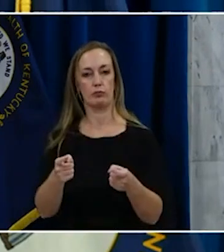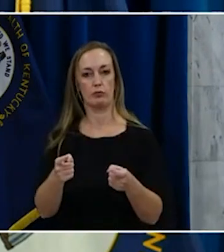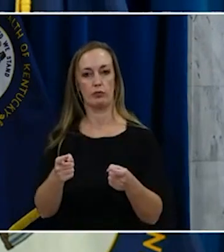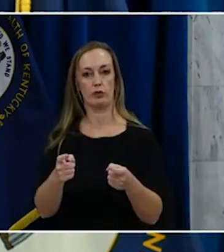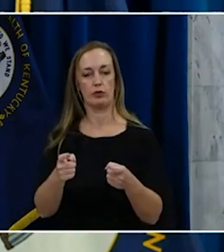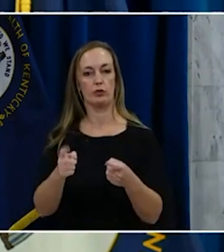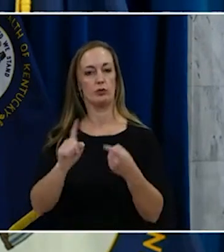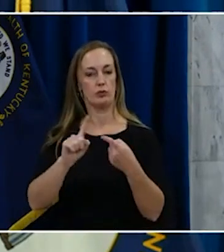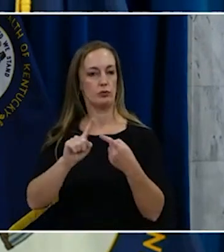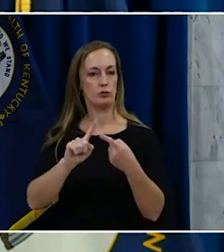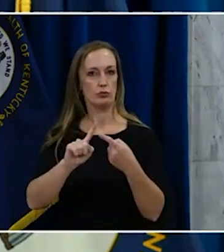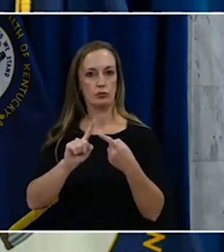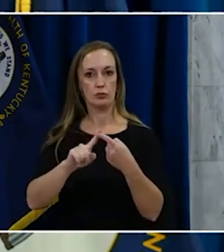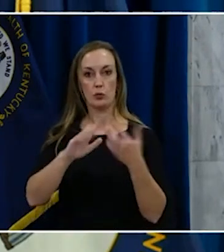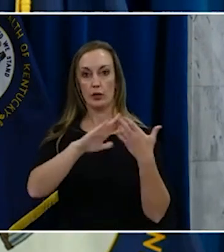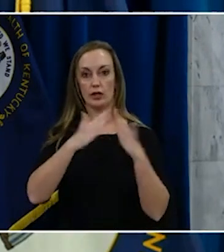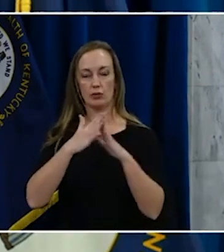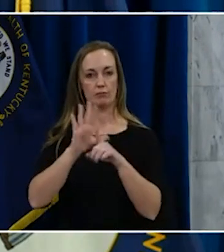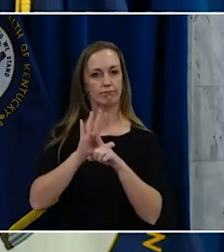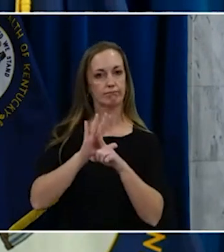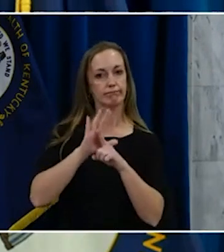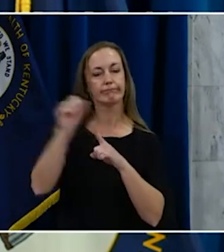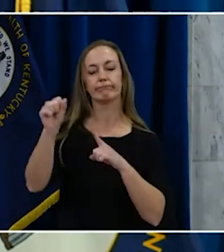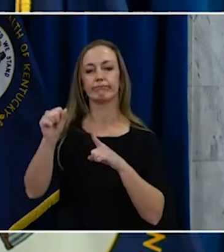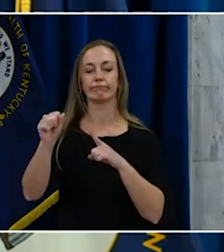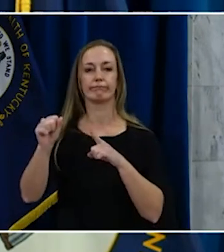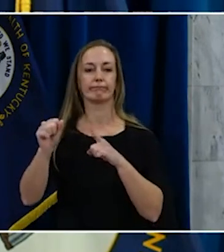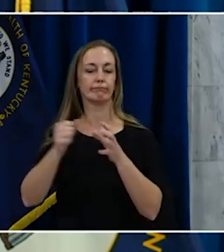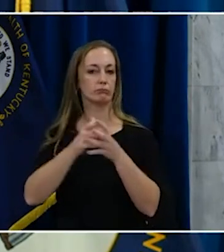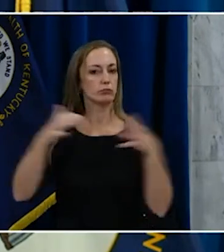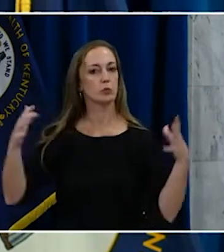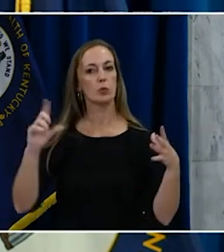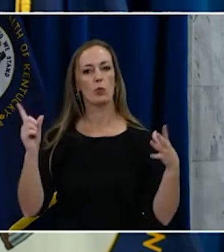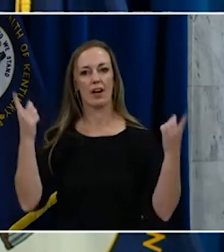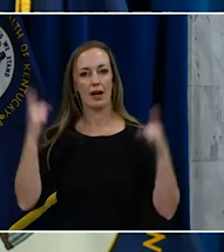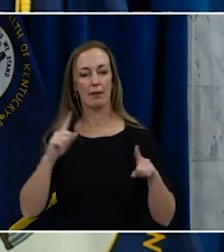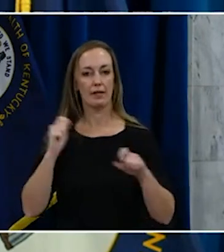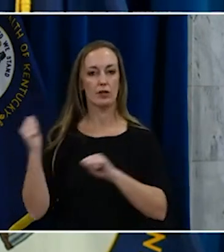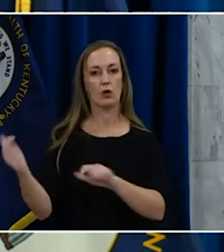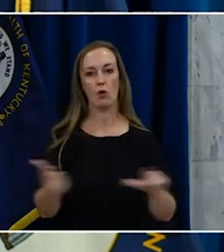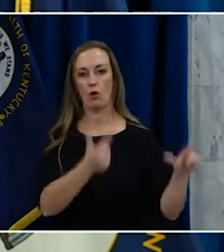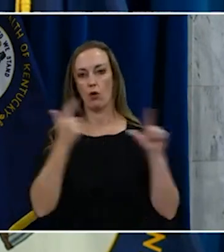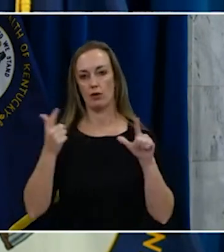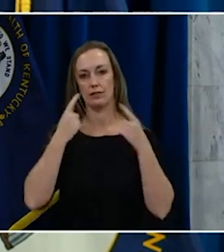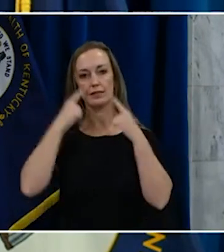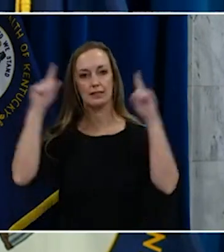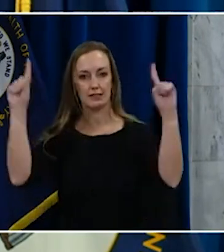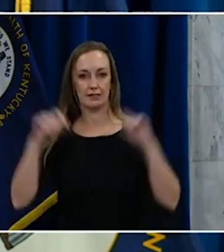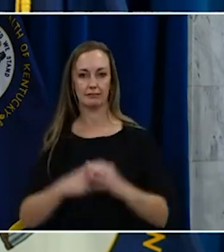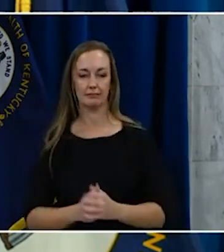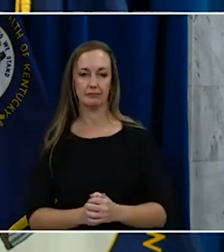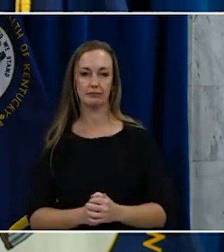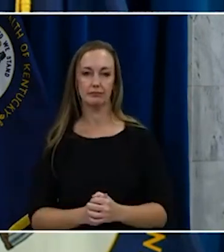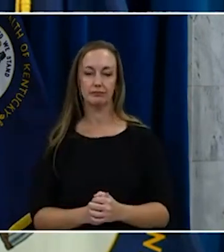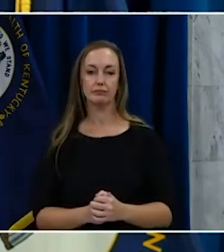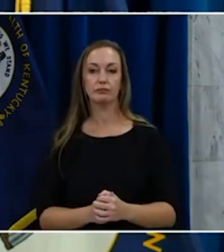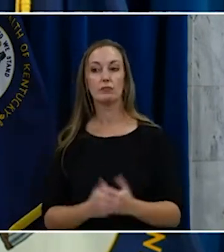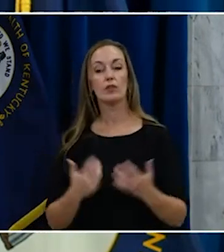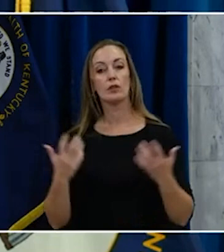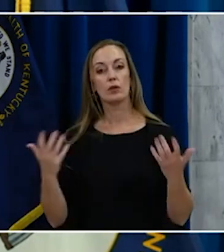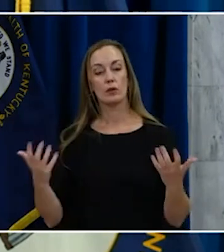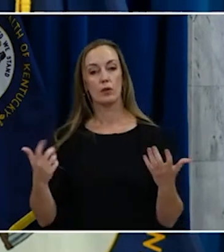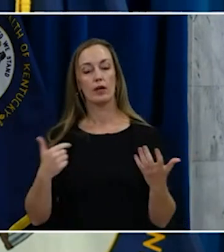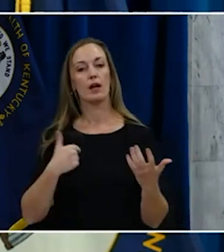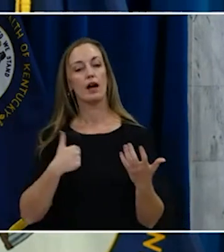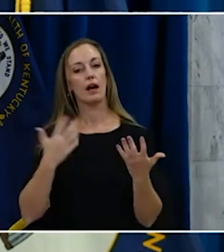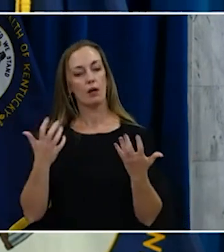a thriving community where all of us are succeeding. So I just want